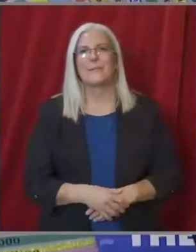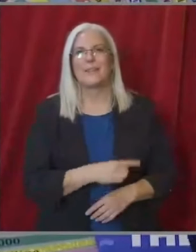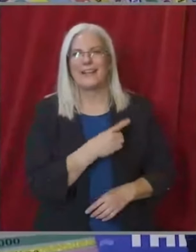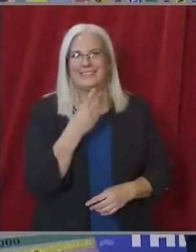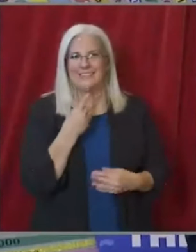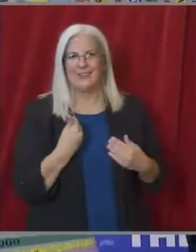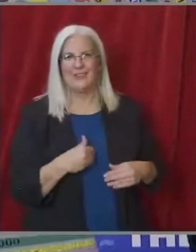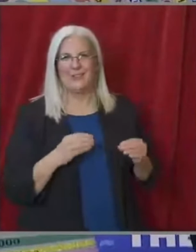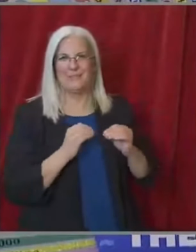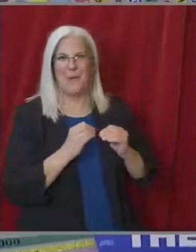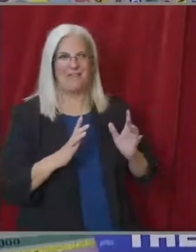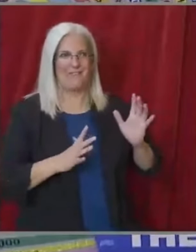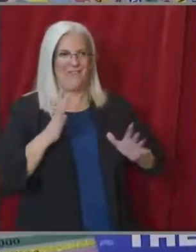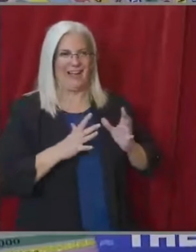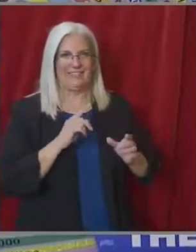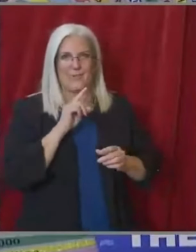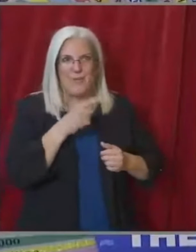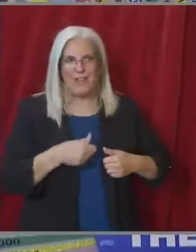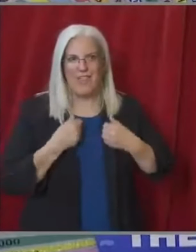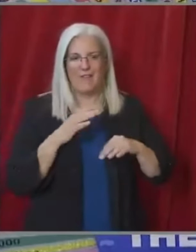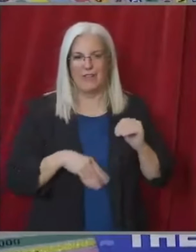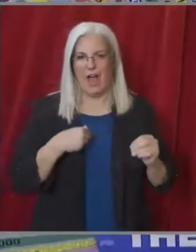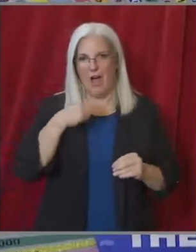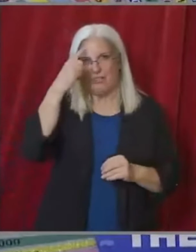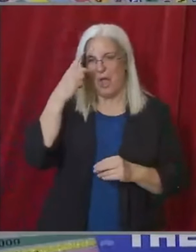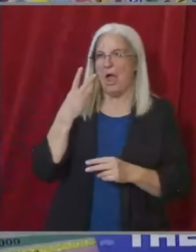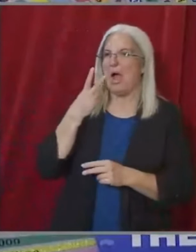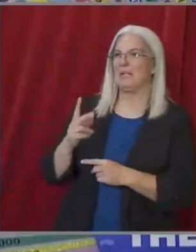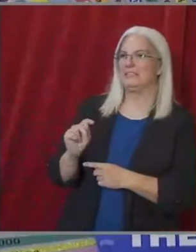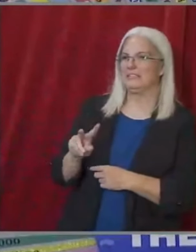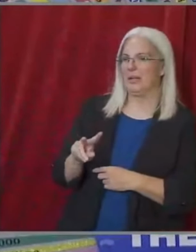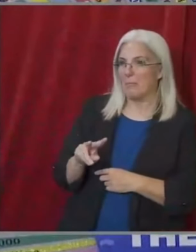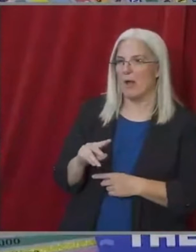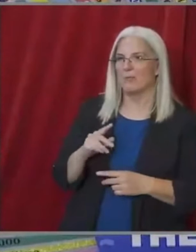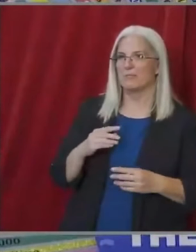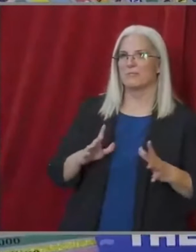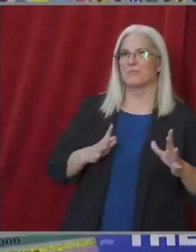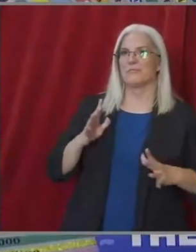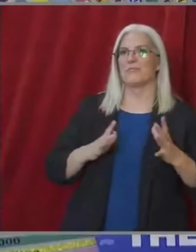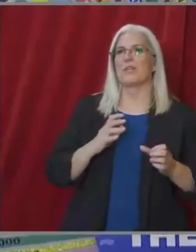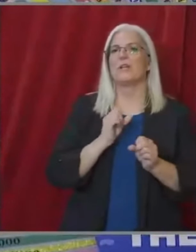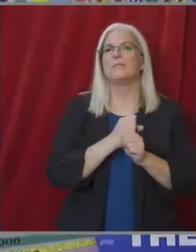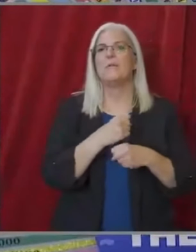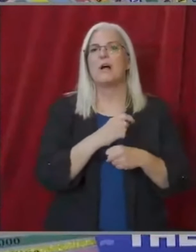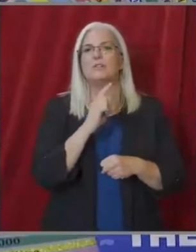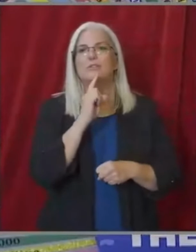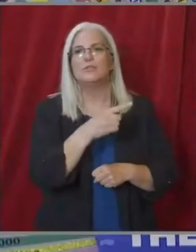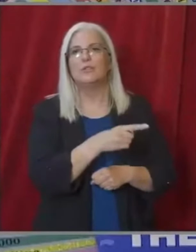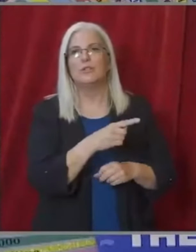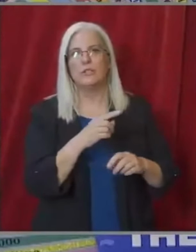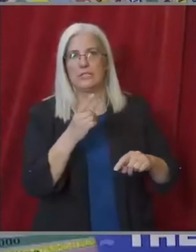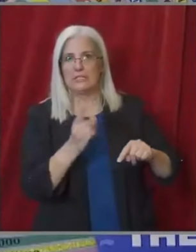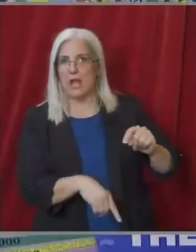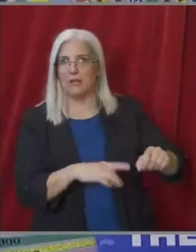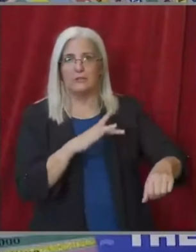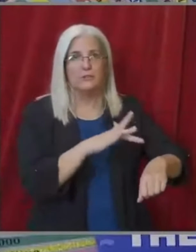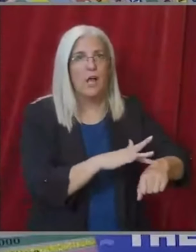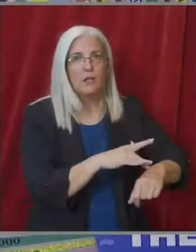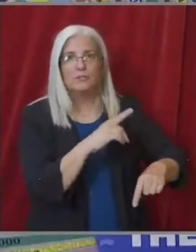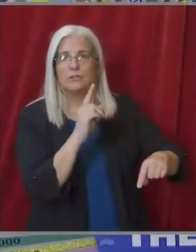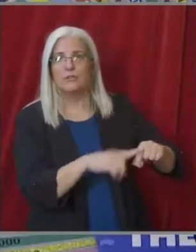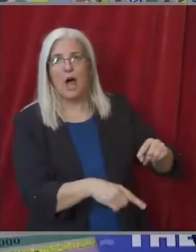just want to just go on record. You have had no access to this device prior. Negative. You have no knowledge of the